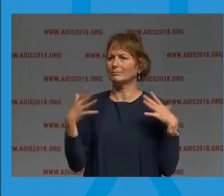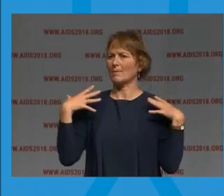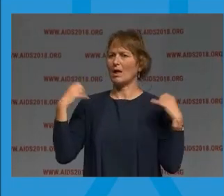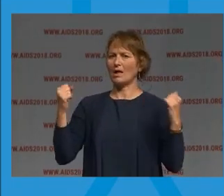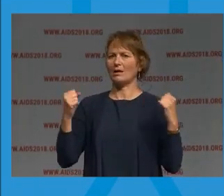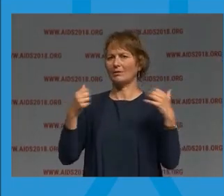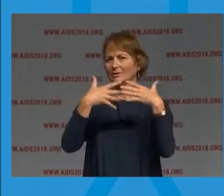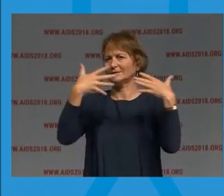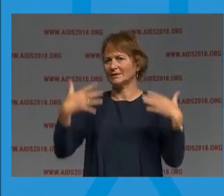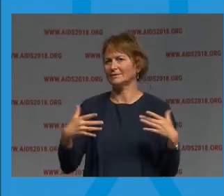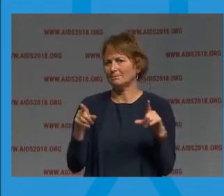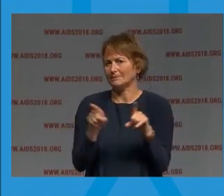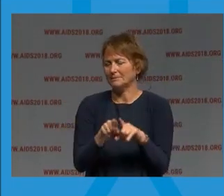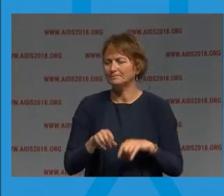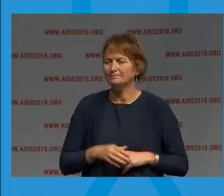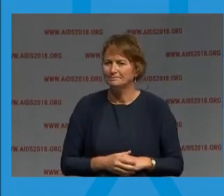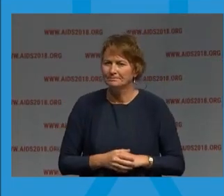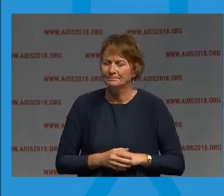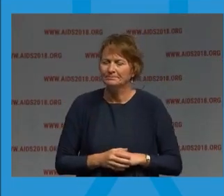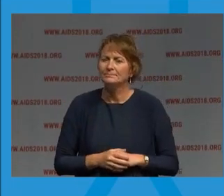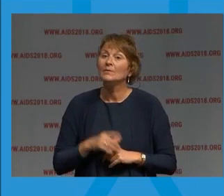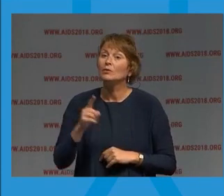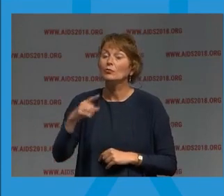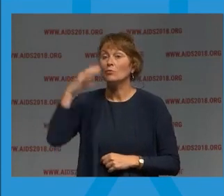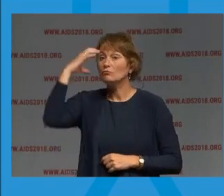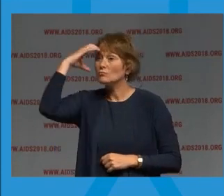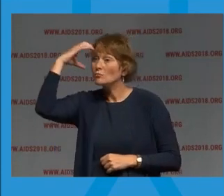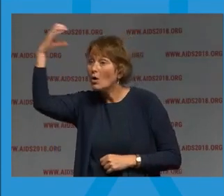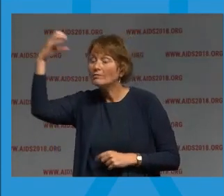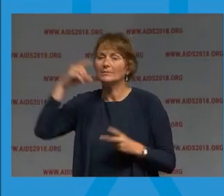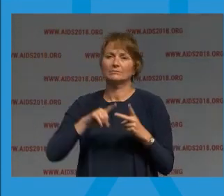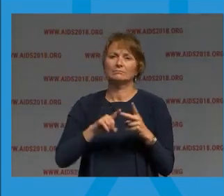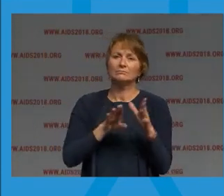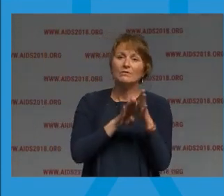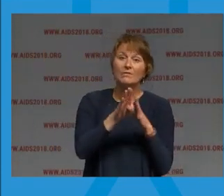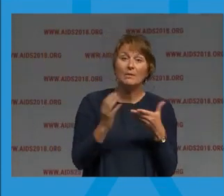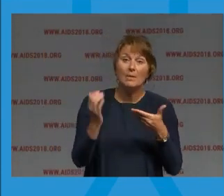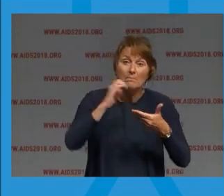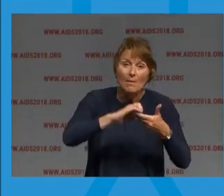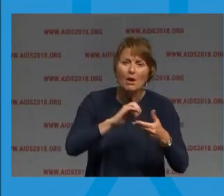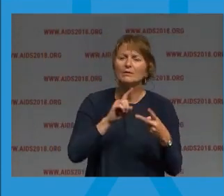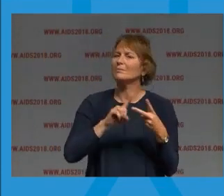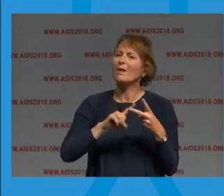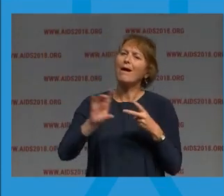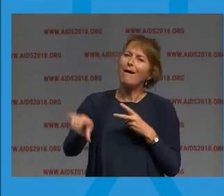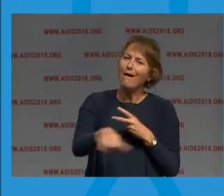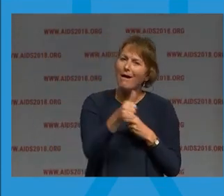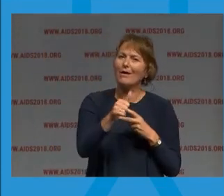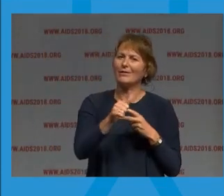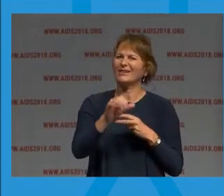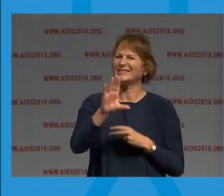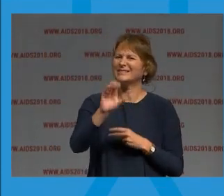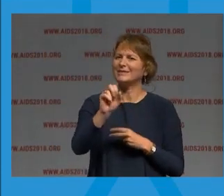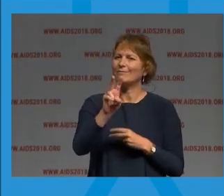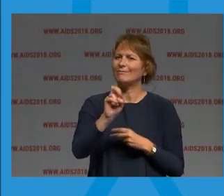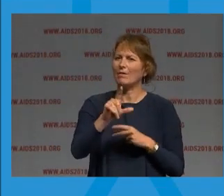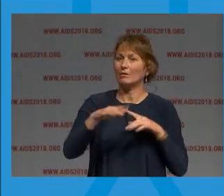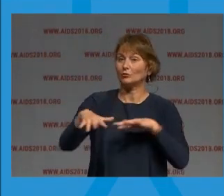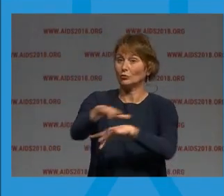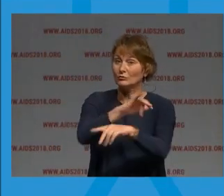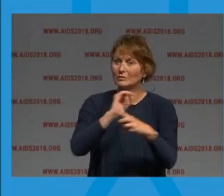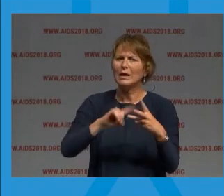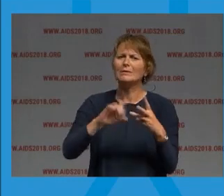This will also require that besides government and development partners, that civil society and HIV activists expand on the gains of